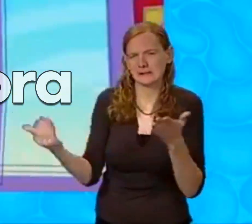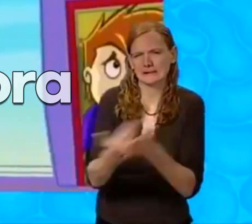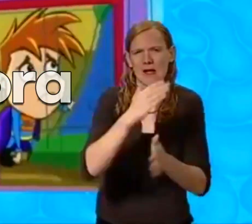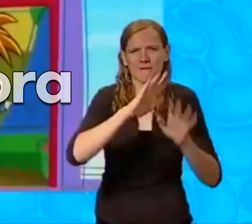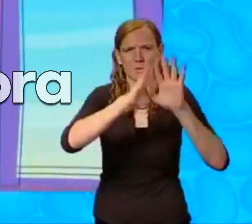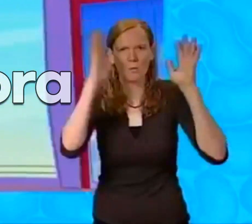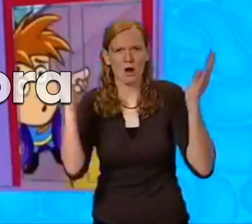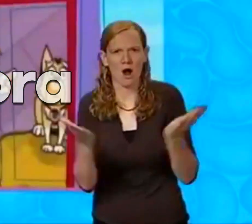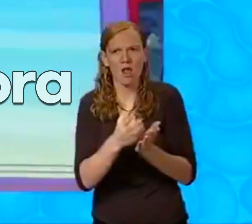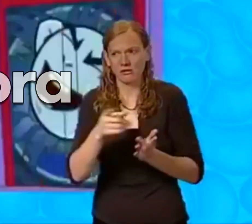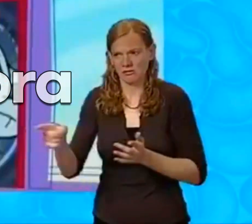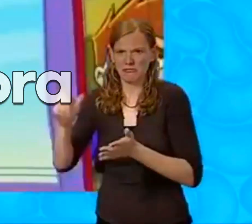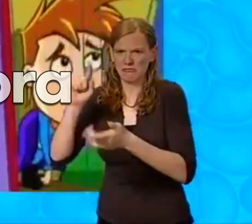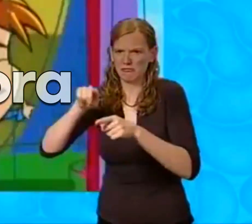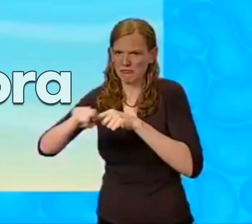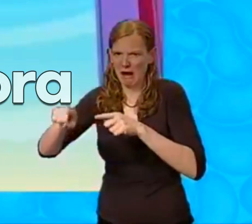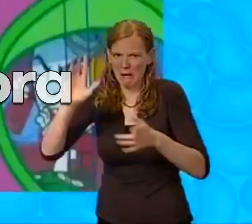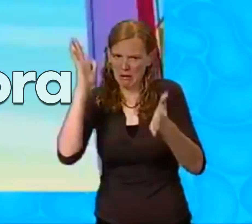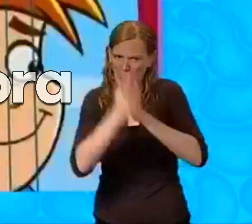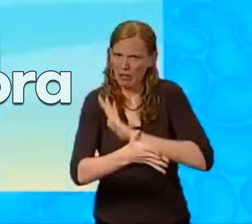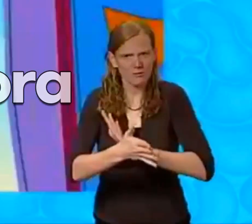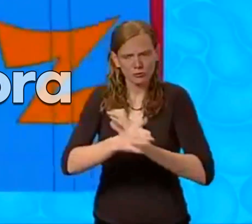world from doom?